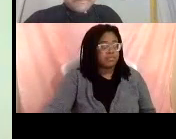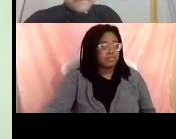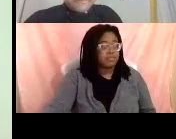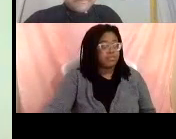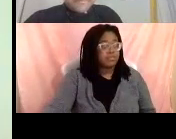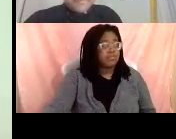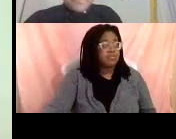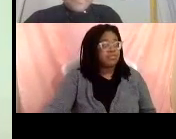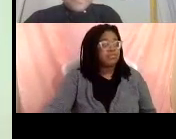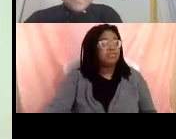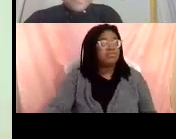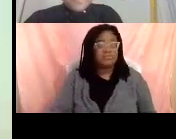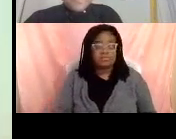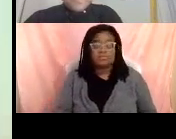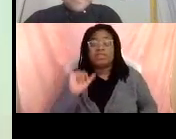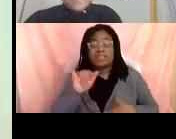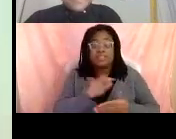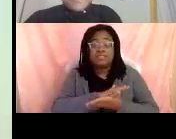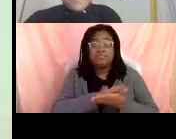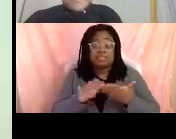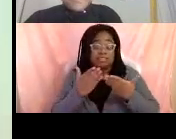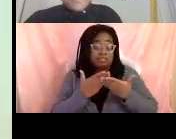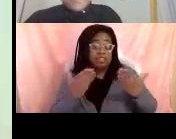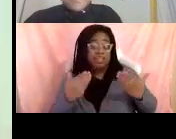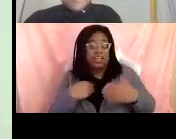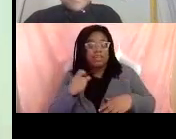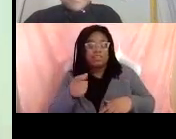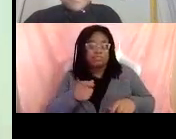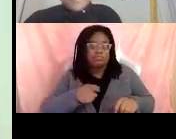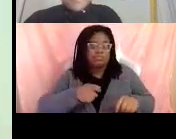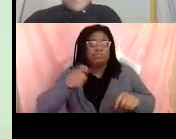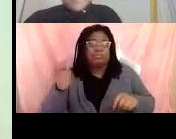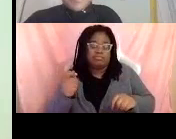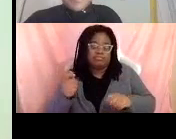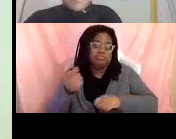So yeah, that's the nice thing, that I was just able to lift that up a little bit.